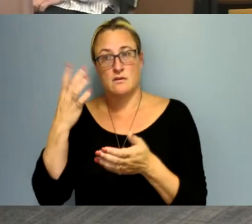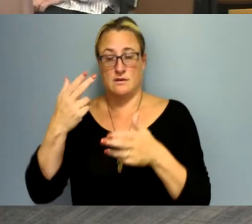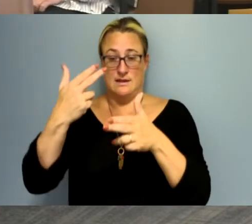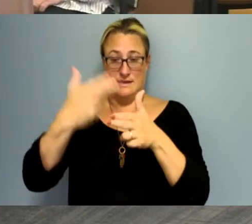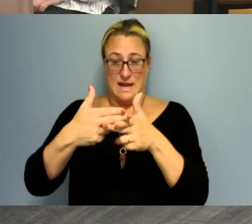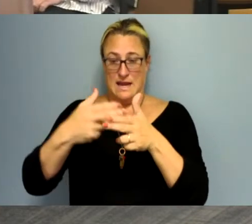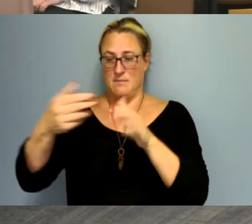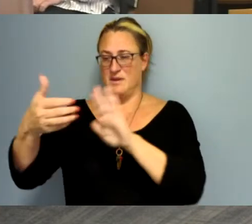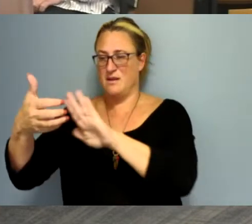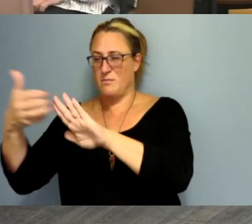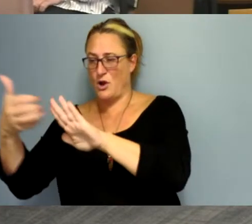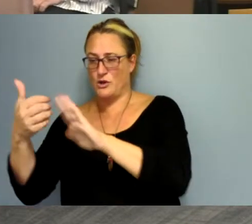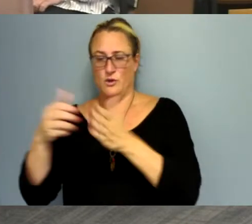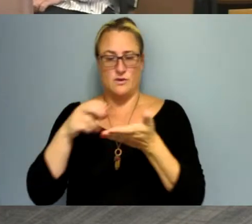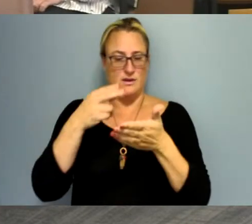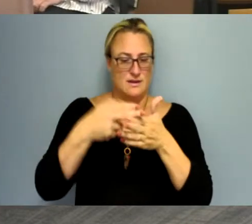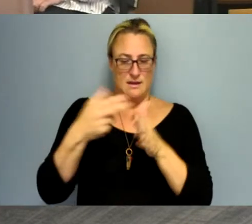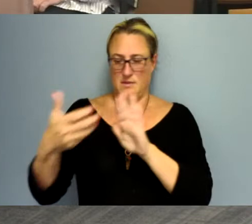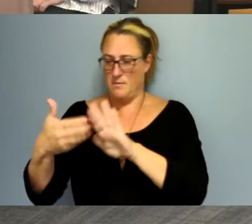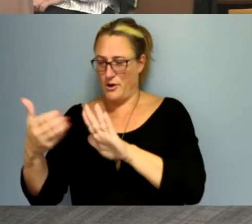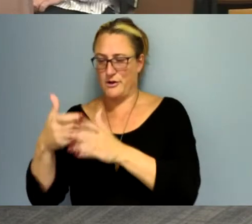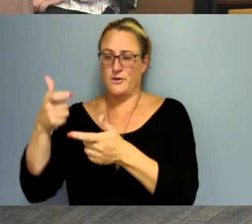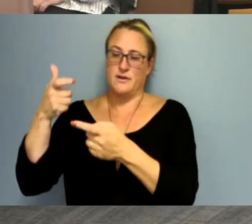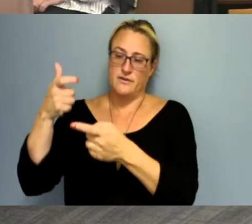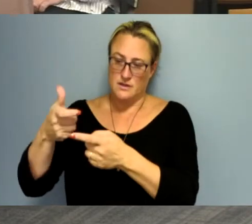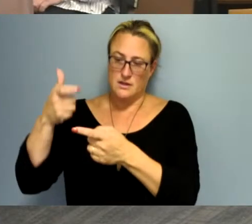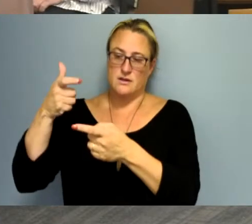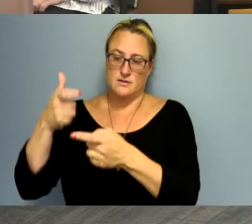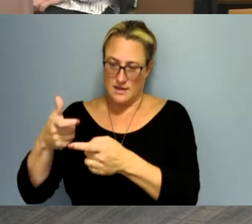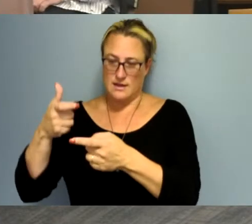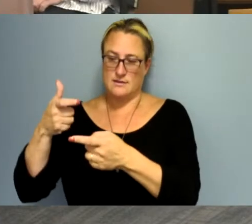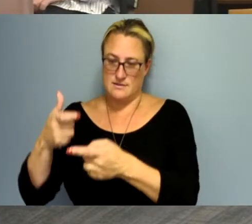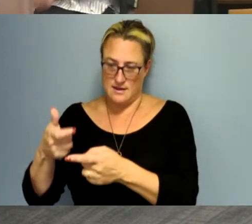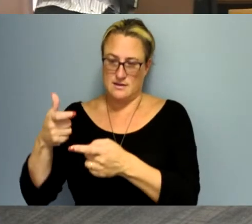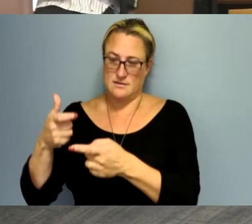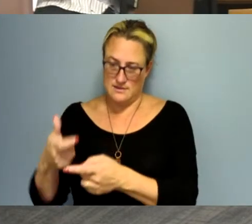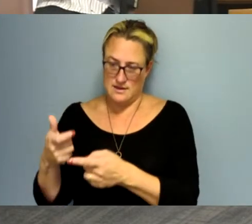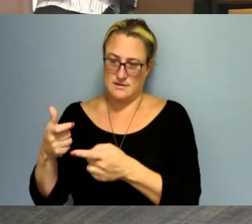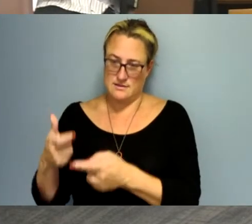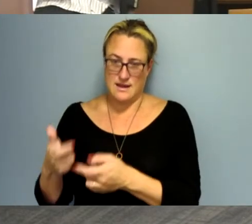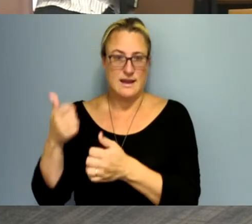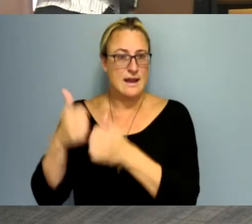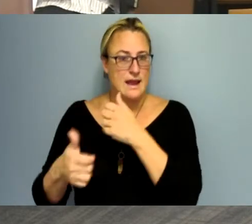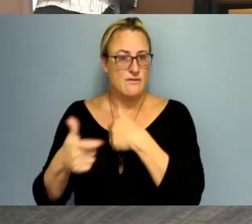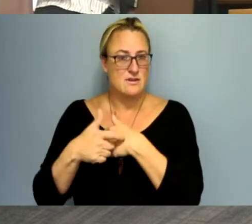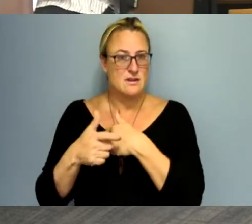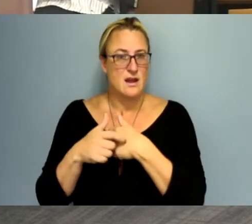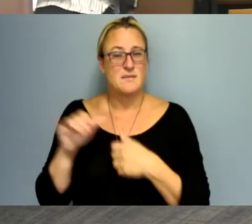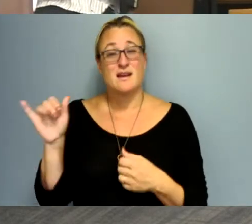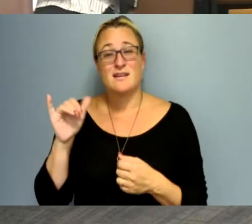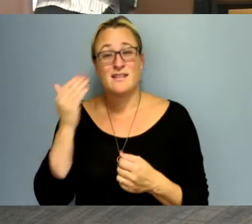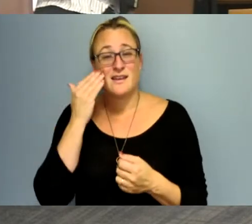name. After the election, we would go through with a hand barcode reader, kind of what you'd have at self-checkout,